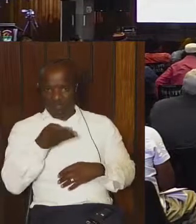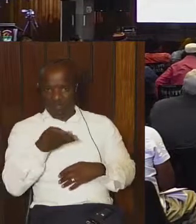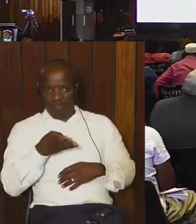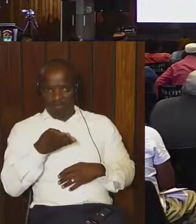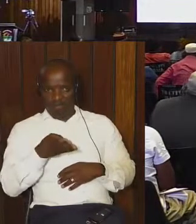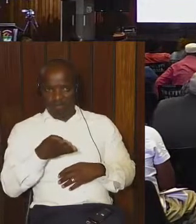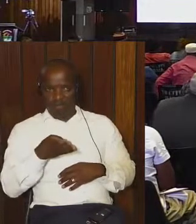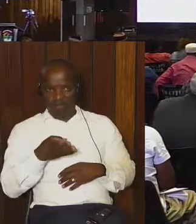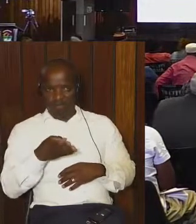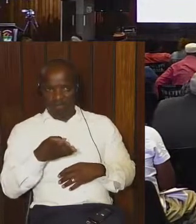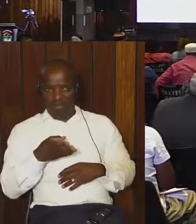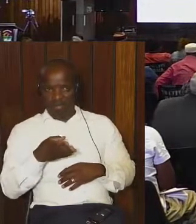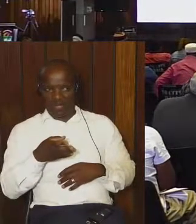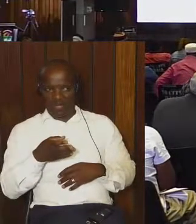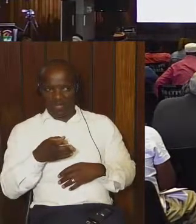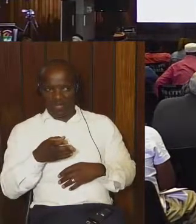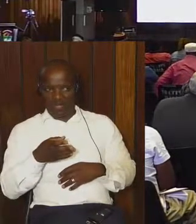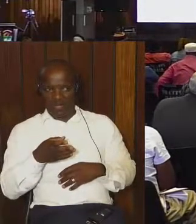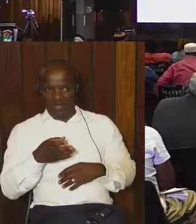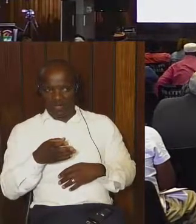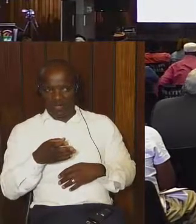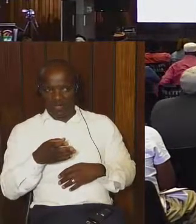Mama